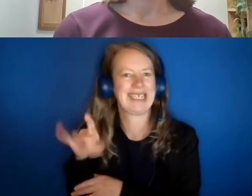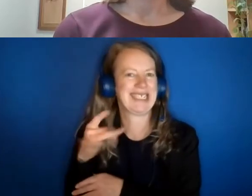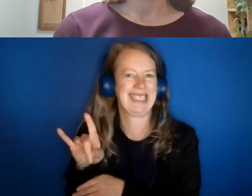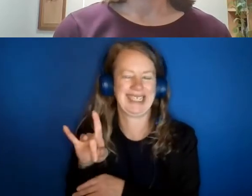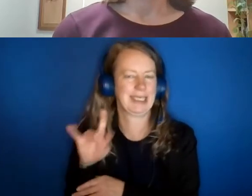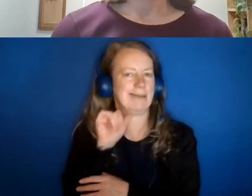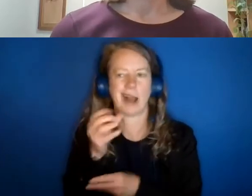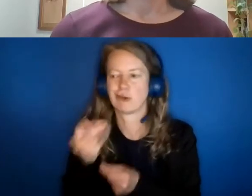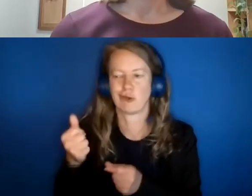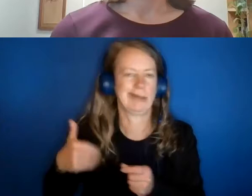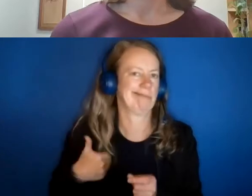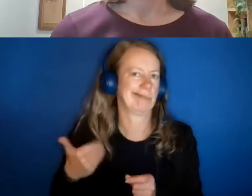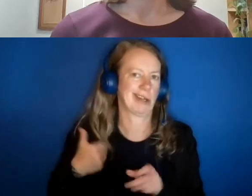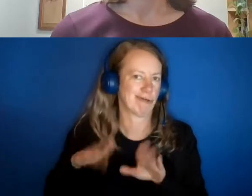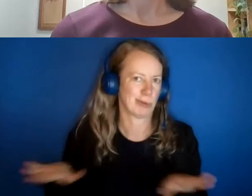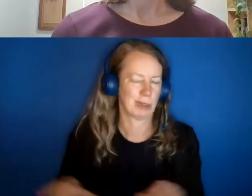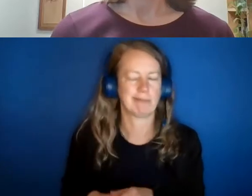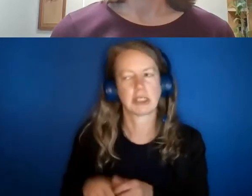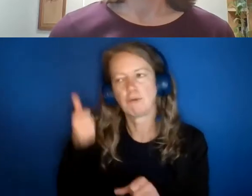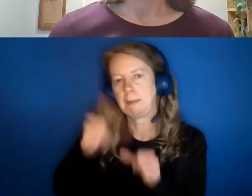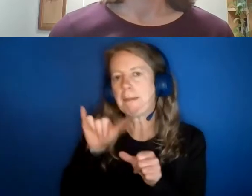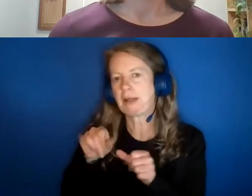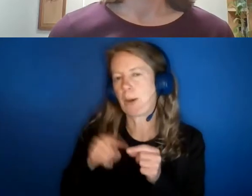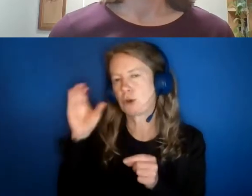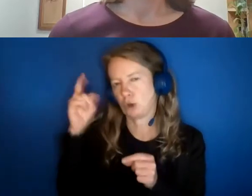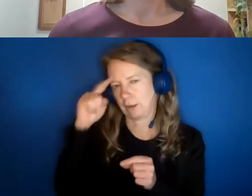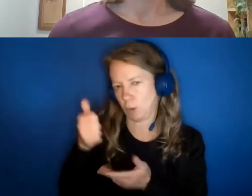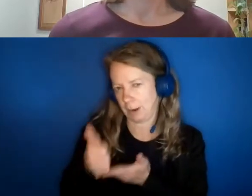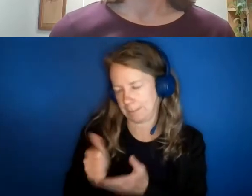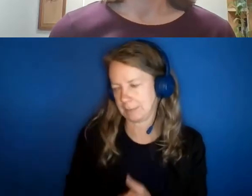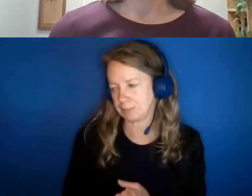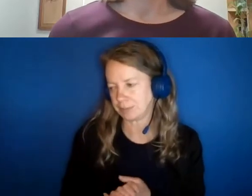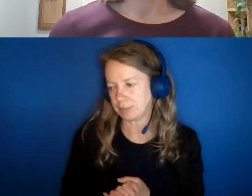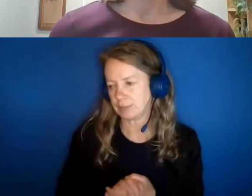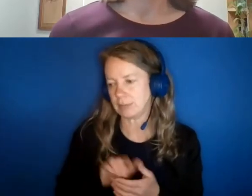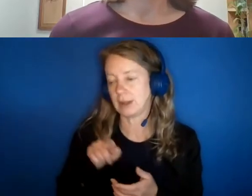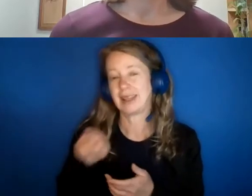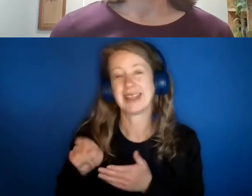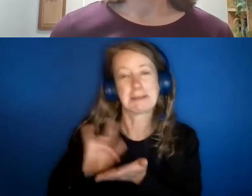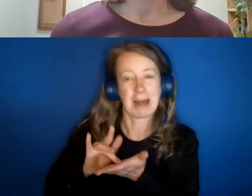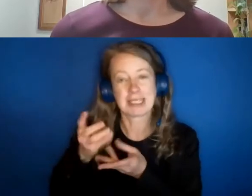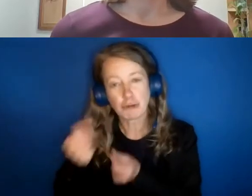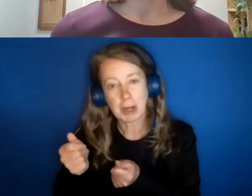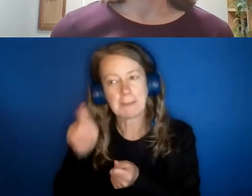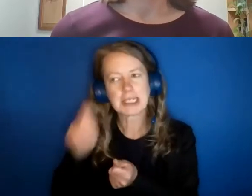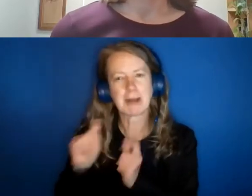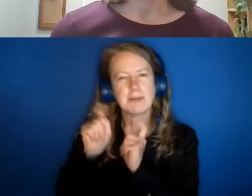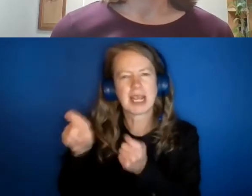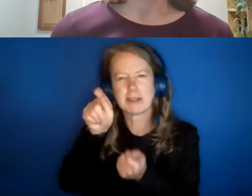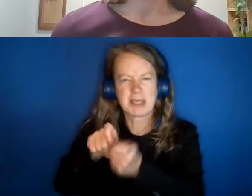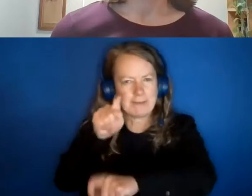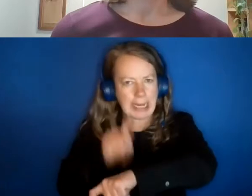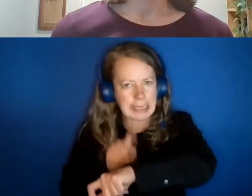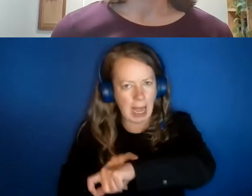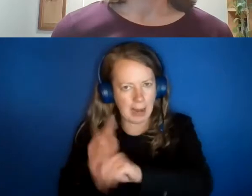someone. And then these are also treatments that have to be given in a certain time range. So